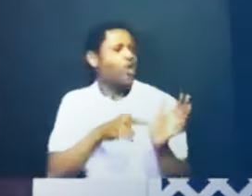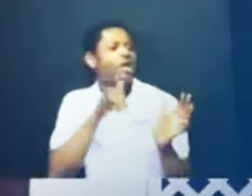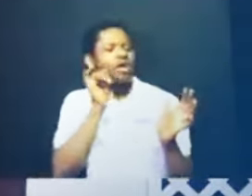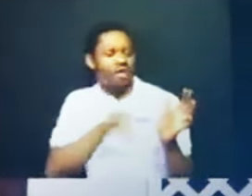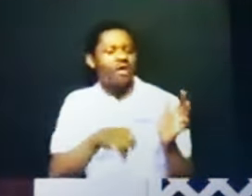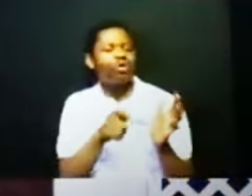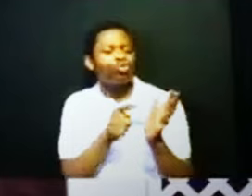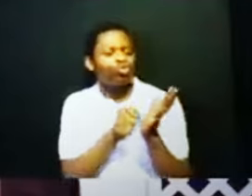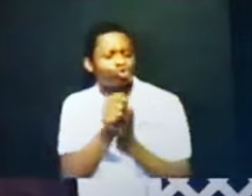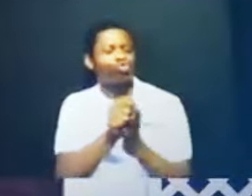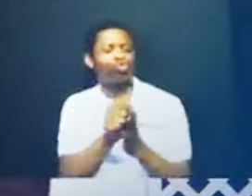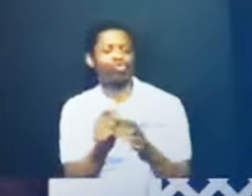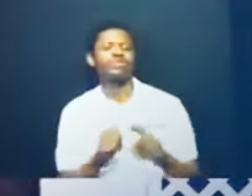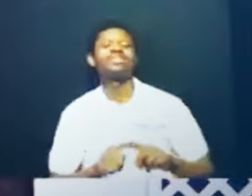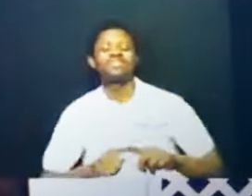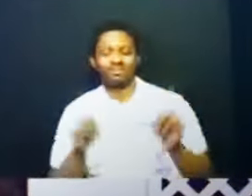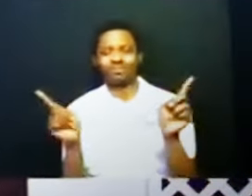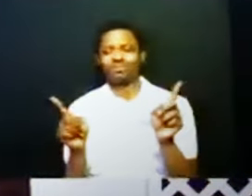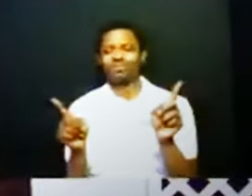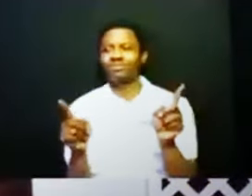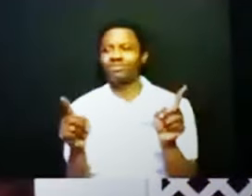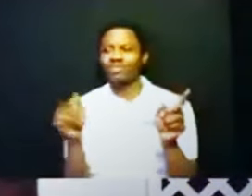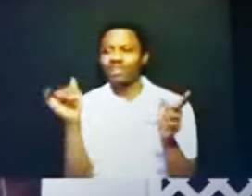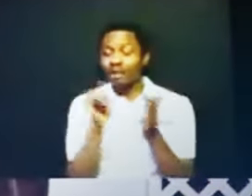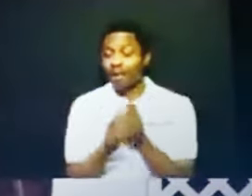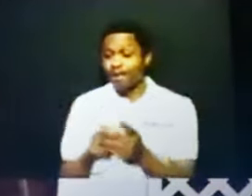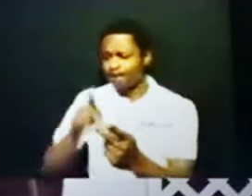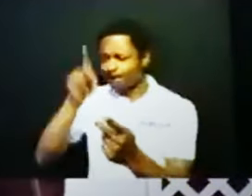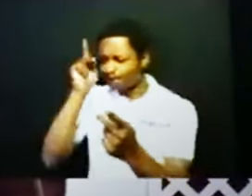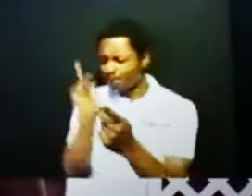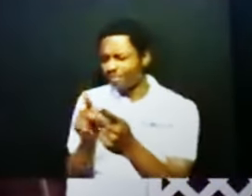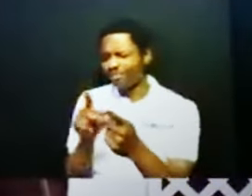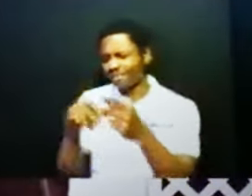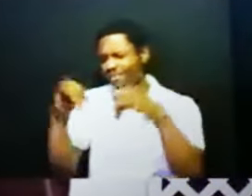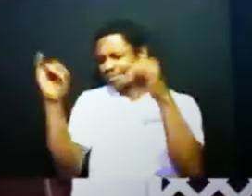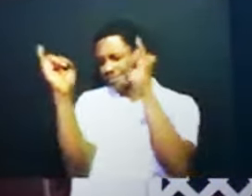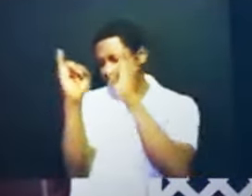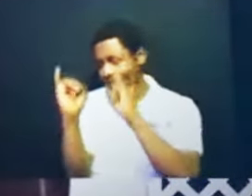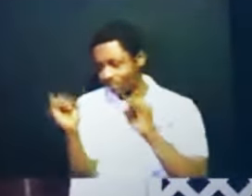The express image of the Father.